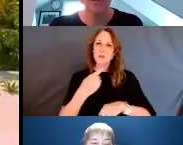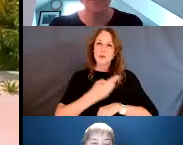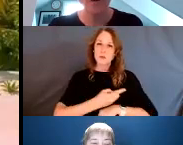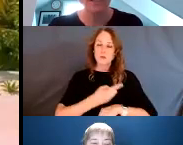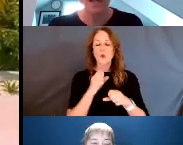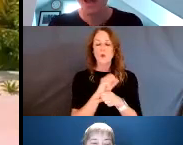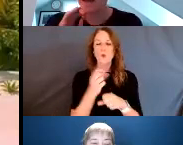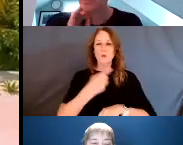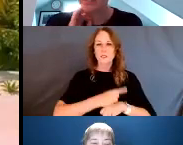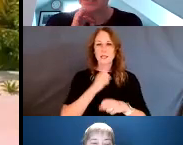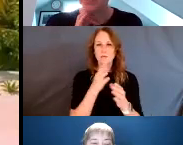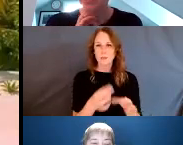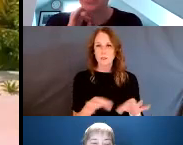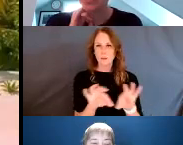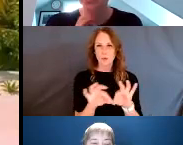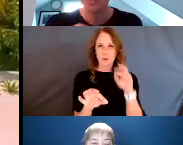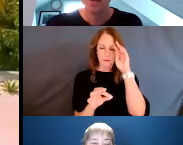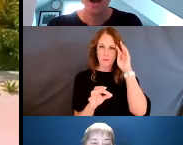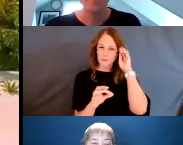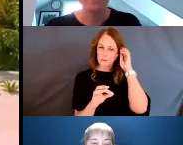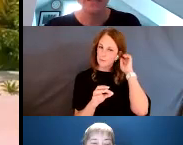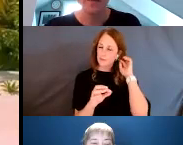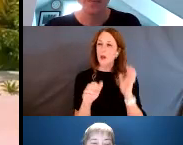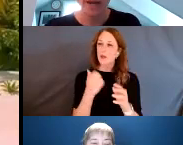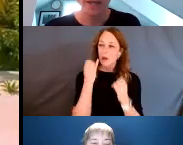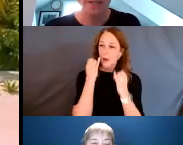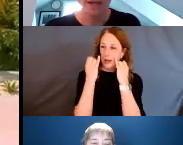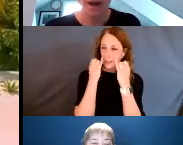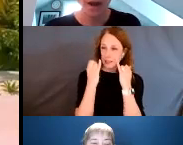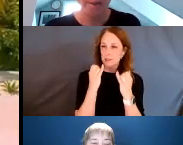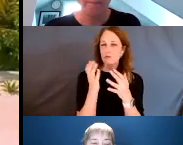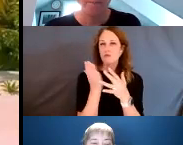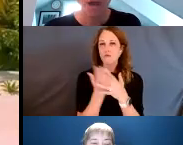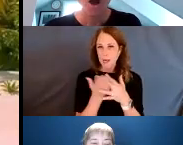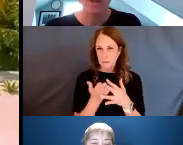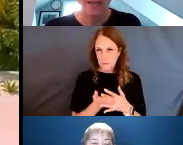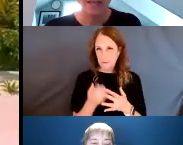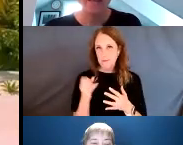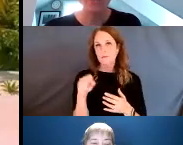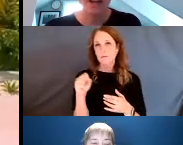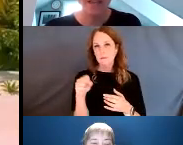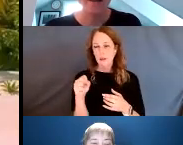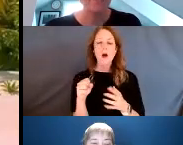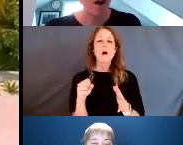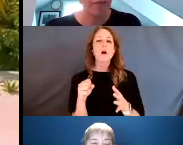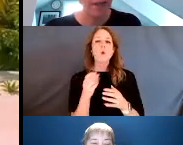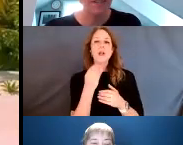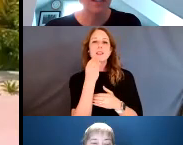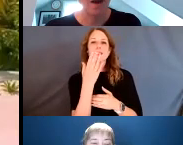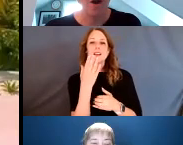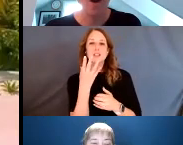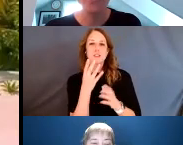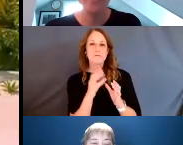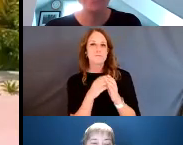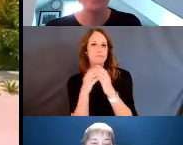So some other folks have some ideas too. Taking breaks, always taking lunch outside of the